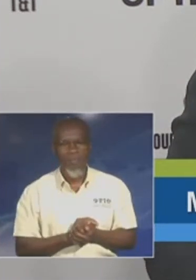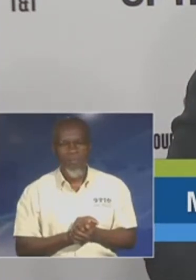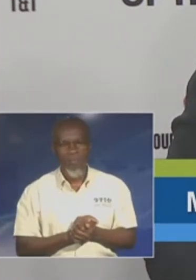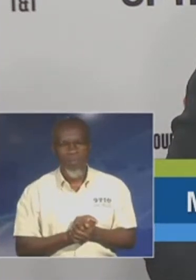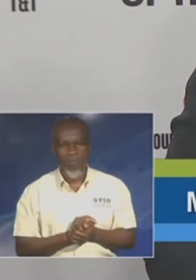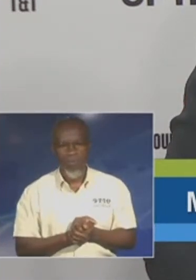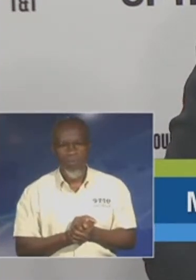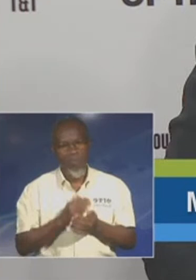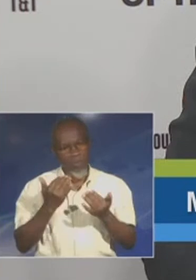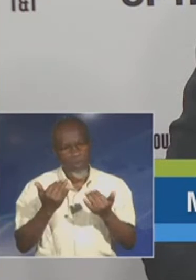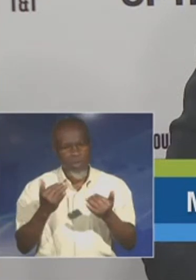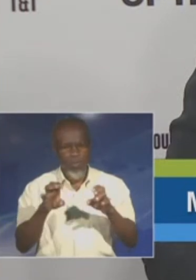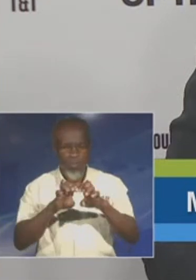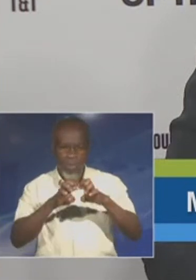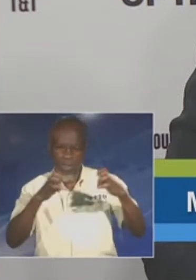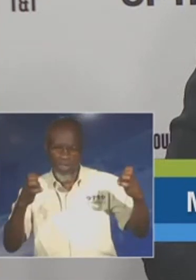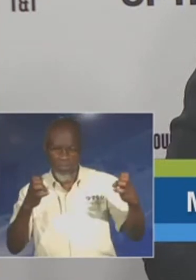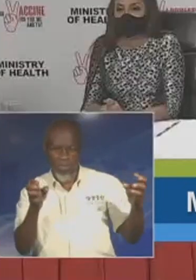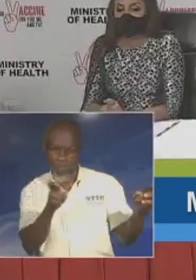the Express.